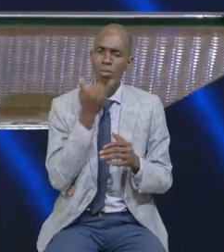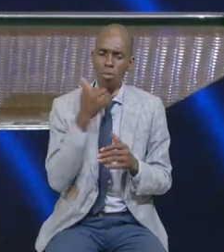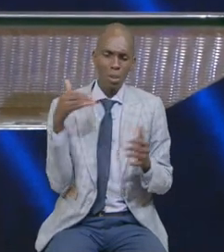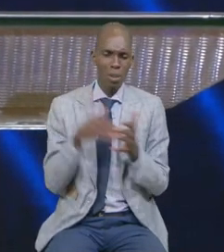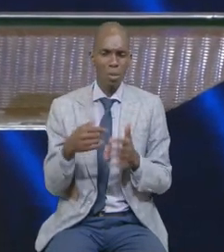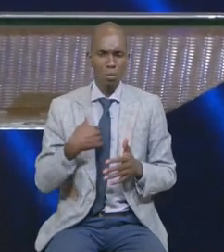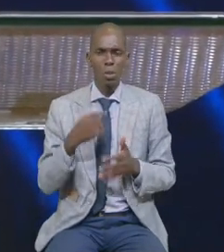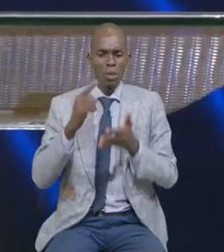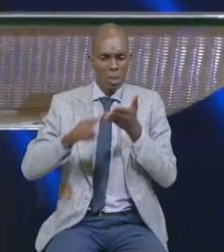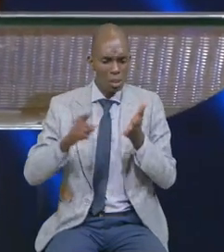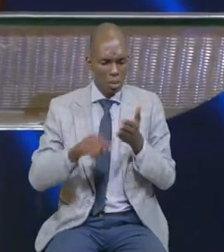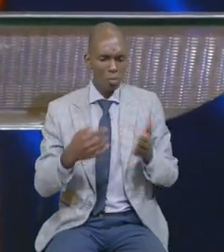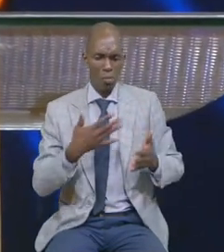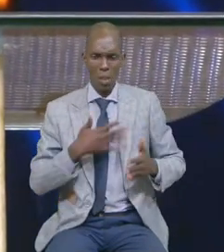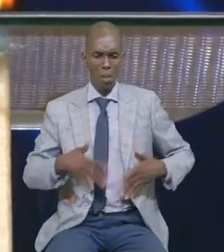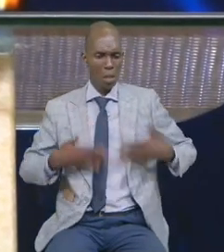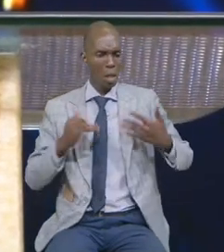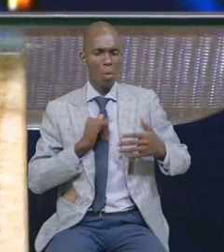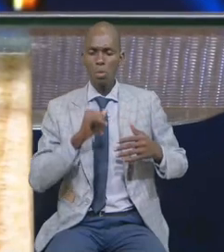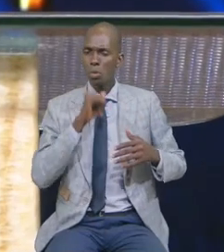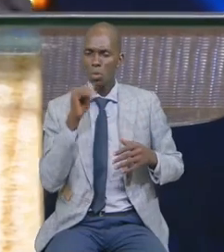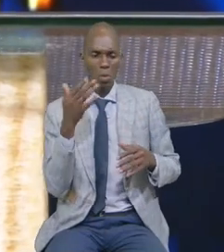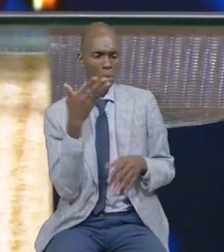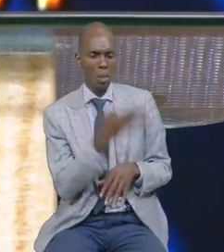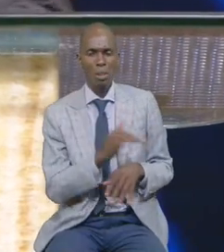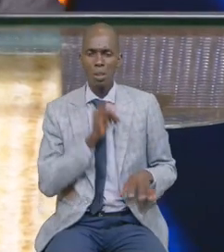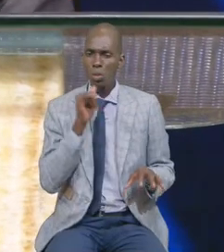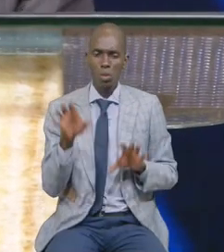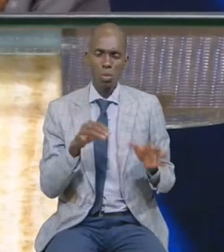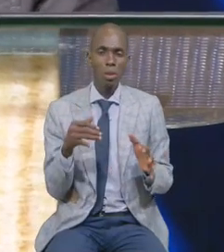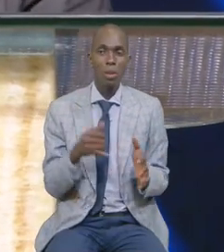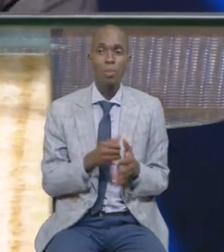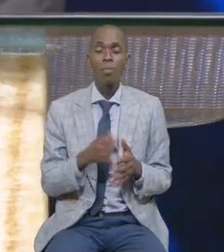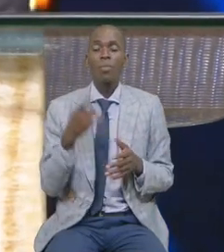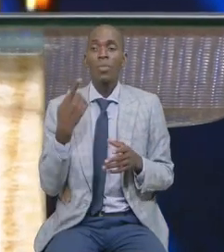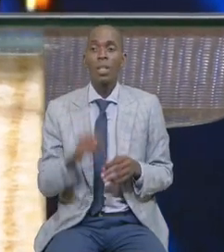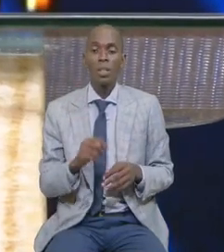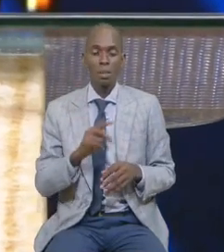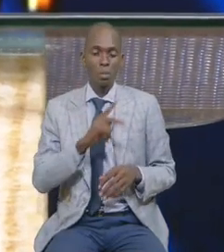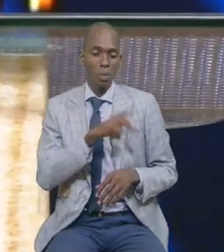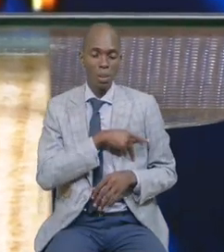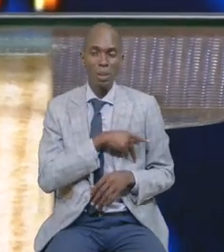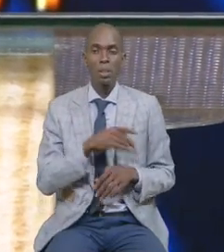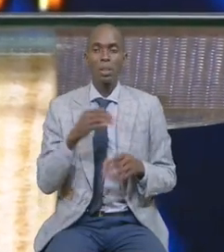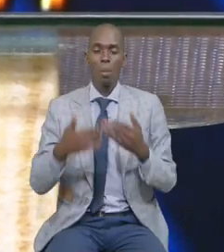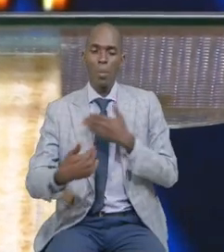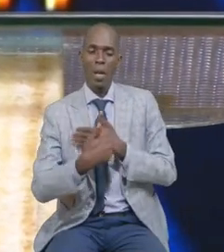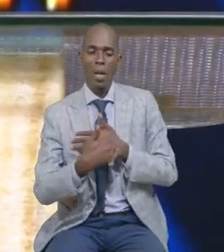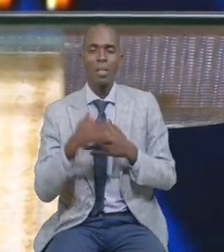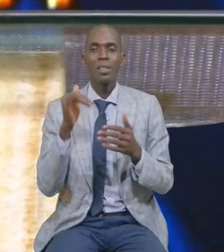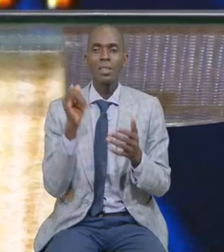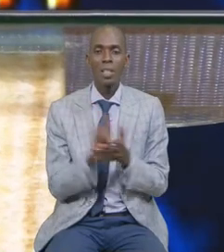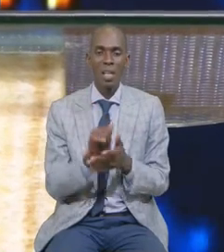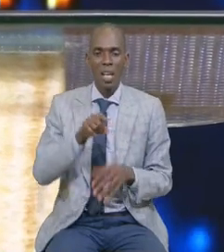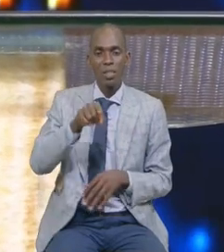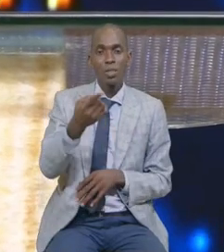the records. I didn't even go after that. I wasn't there. The person, the personality behind that accusation